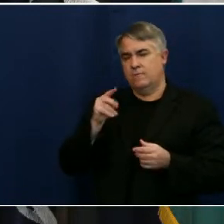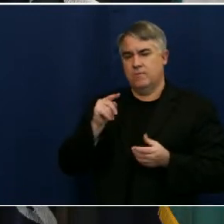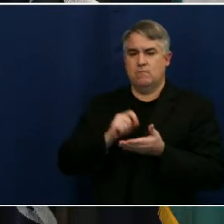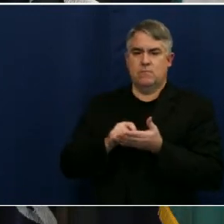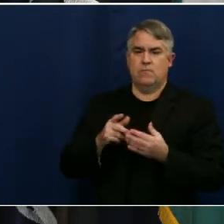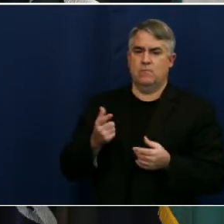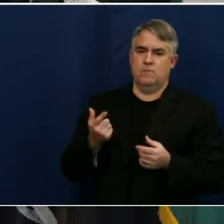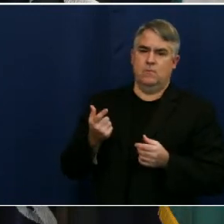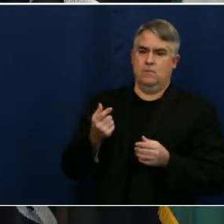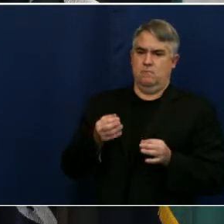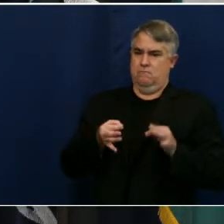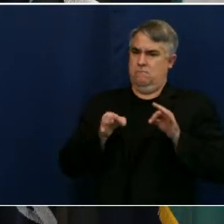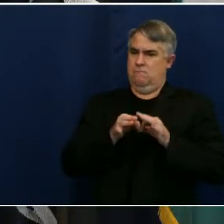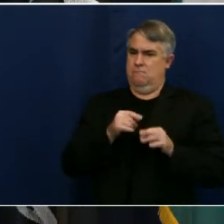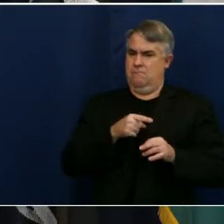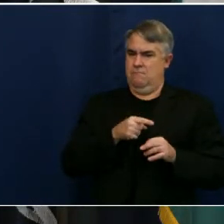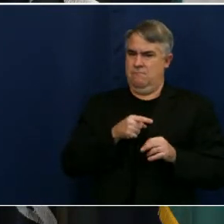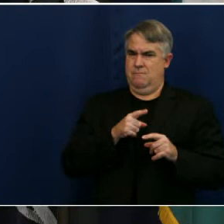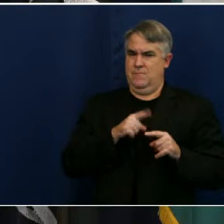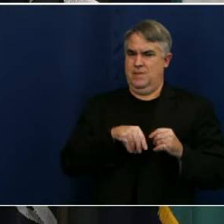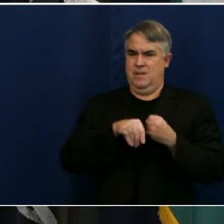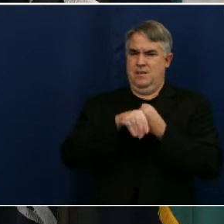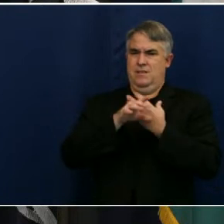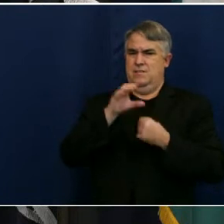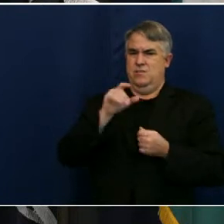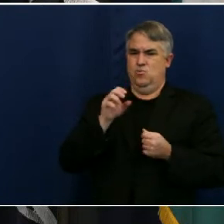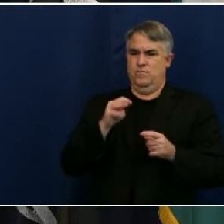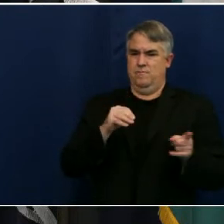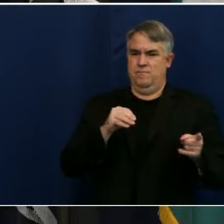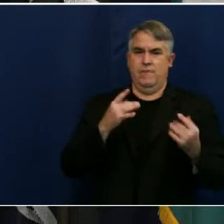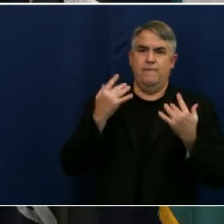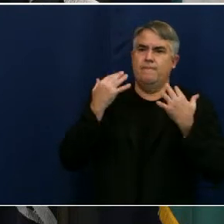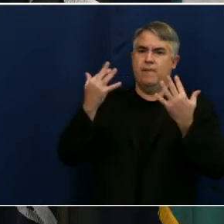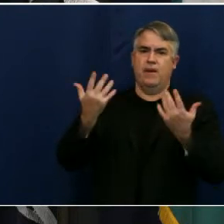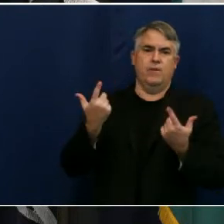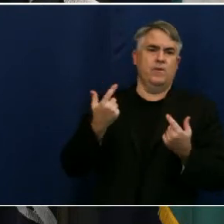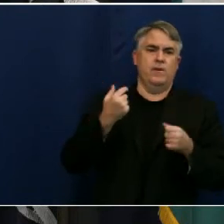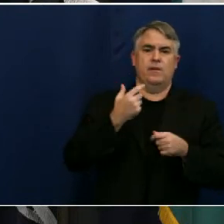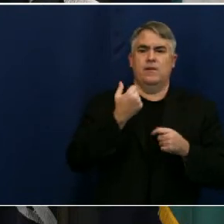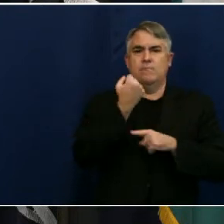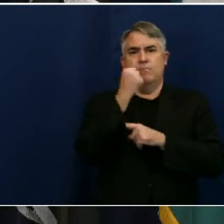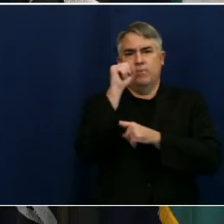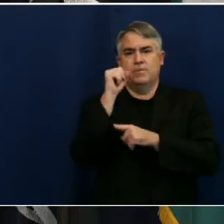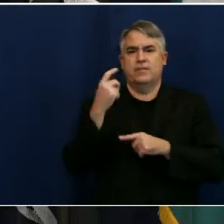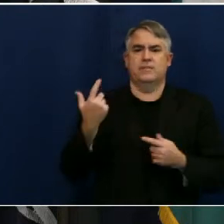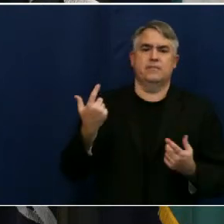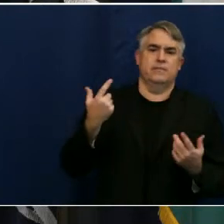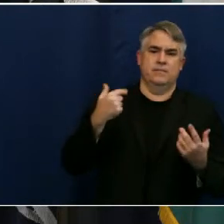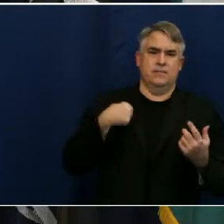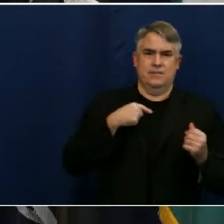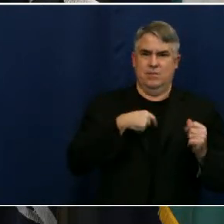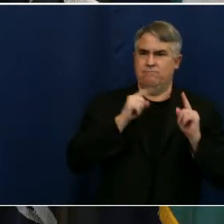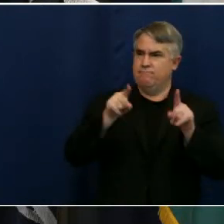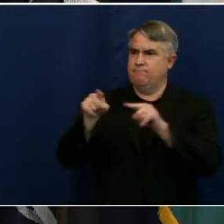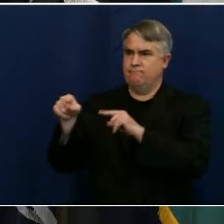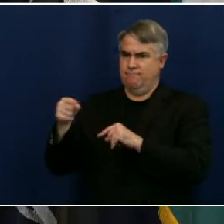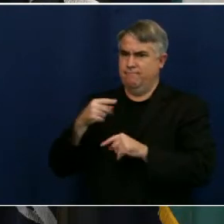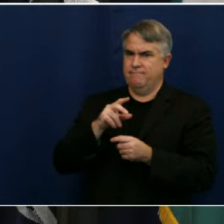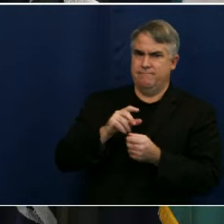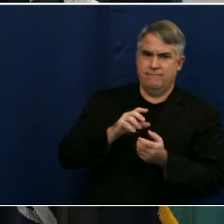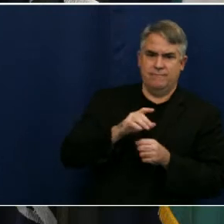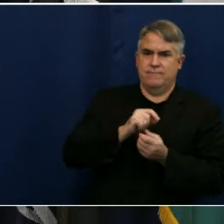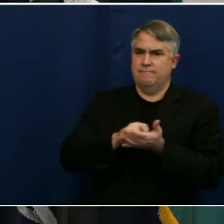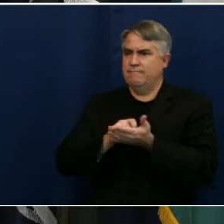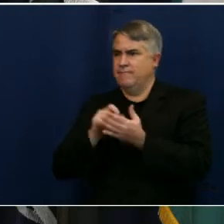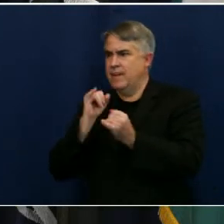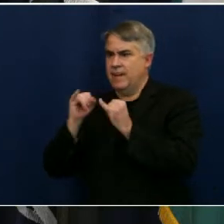work by Zoom if we need to go out and cover a wildfire or a protest or a riot, all of which my reporters have, risked their safety to